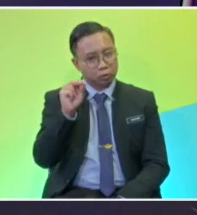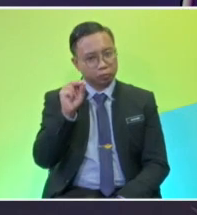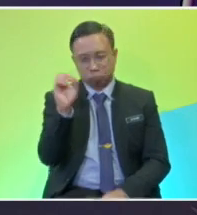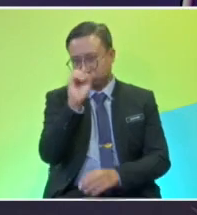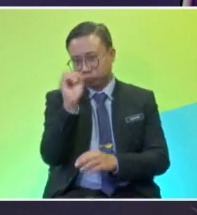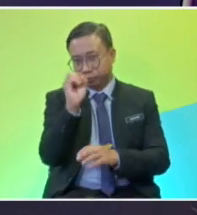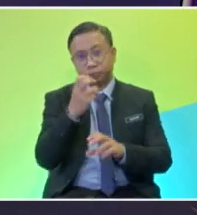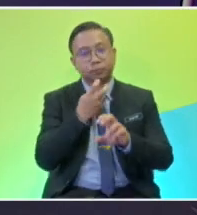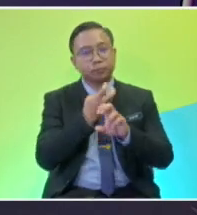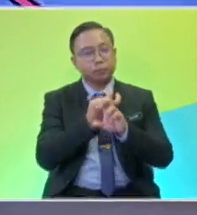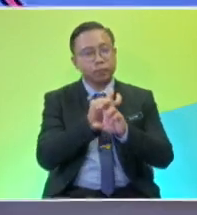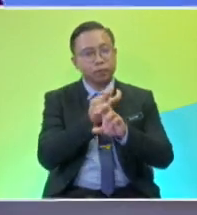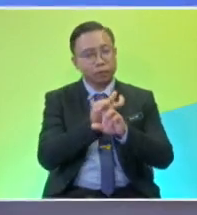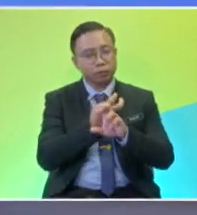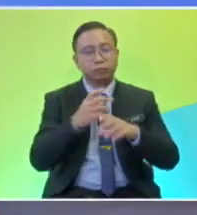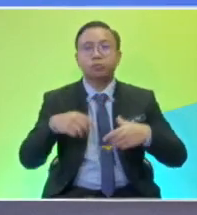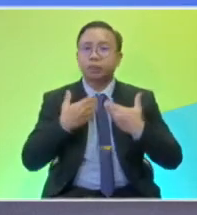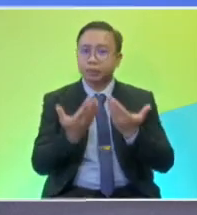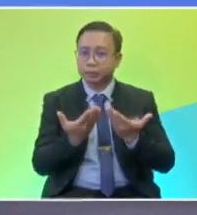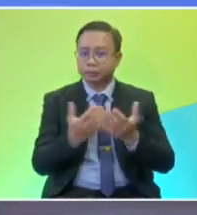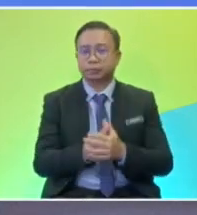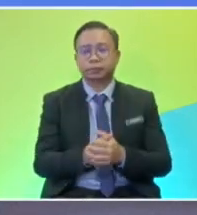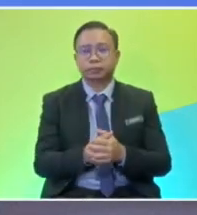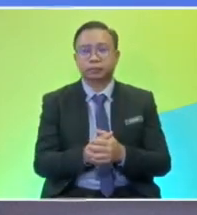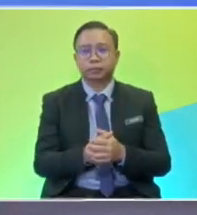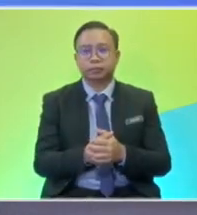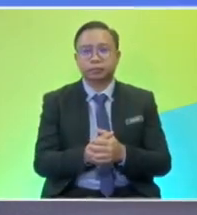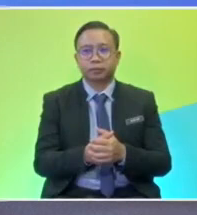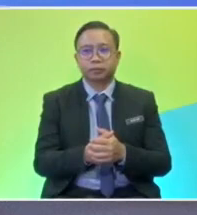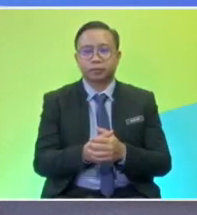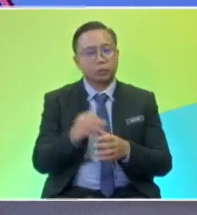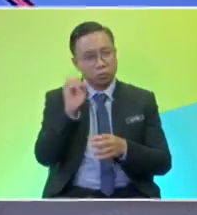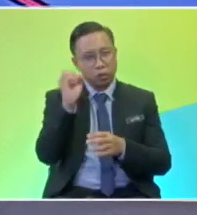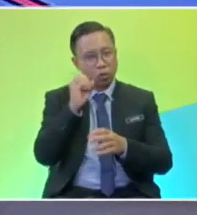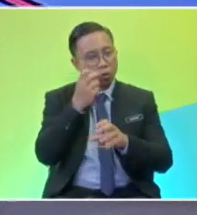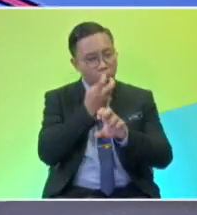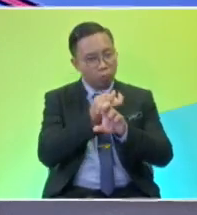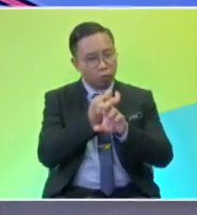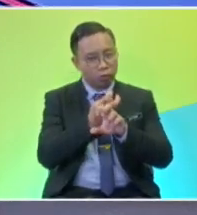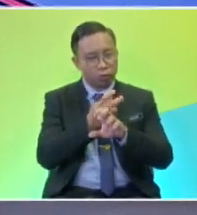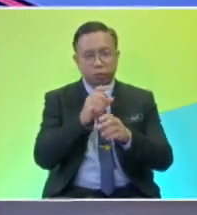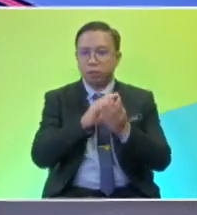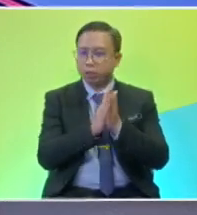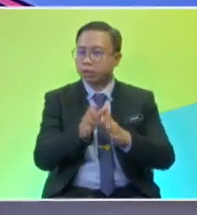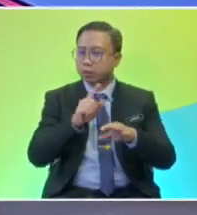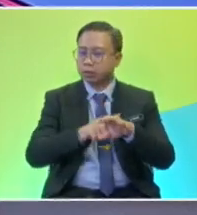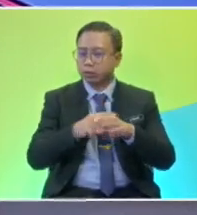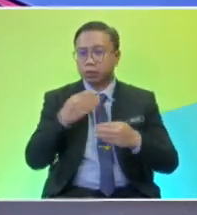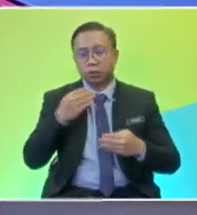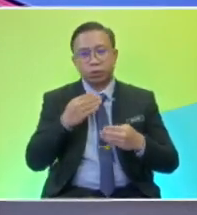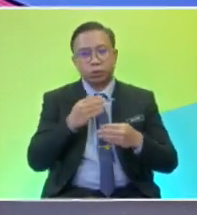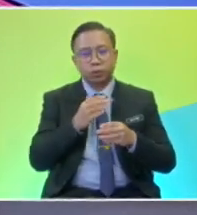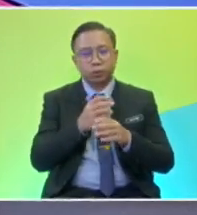become like what? Yeah, I figured out if we have no bones, what will happen to our body? We'll become zombies, right? We'll